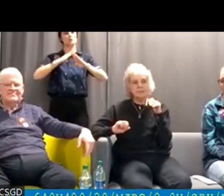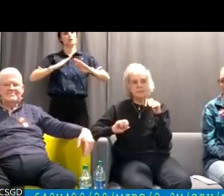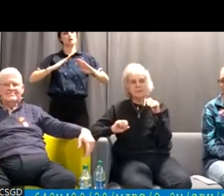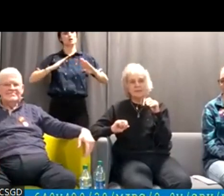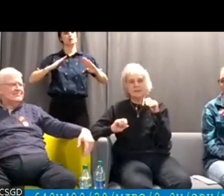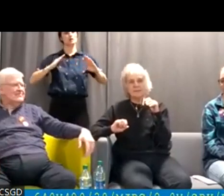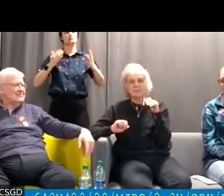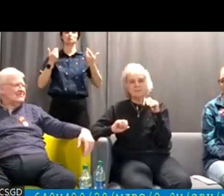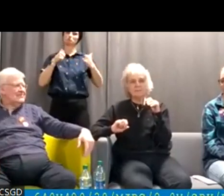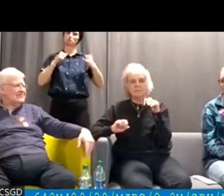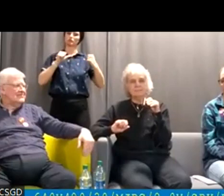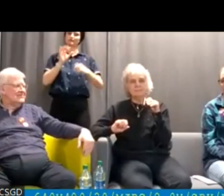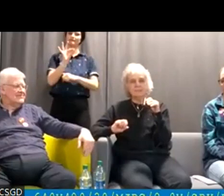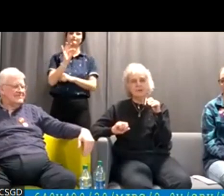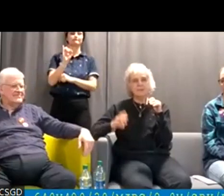sort of.